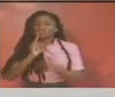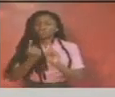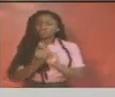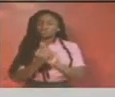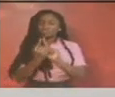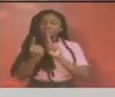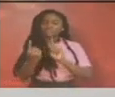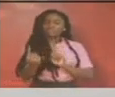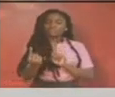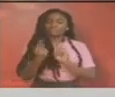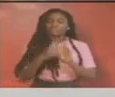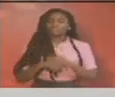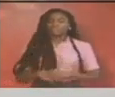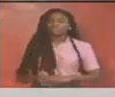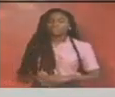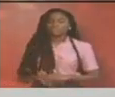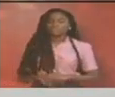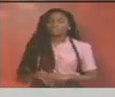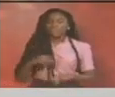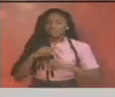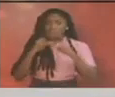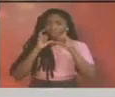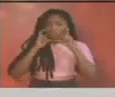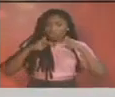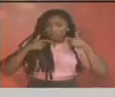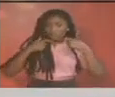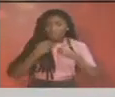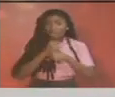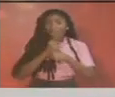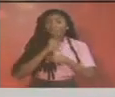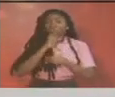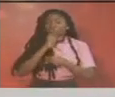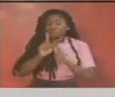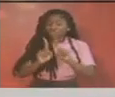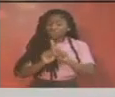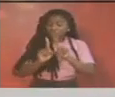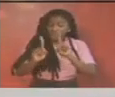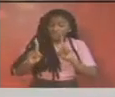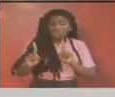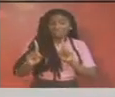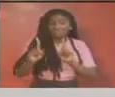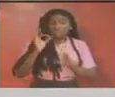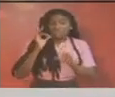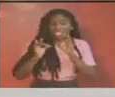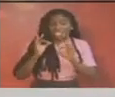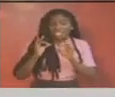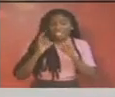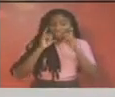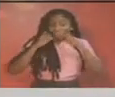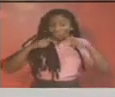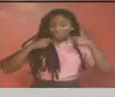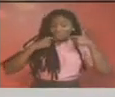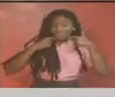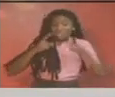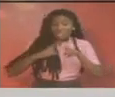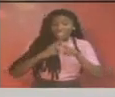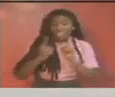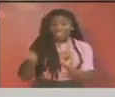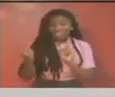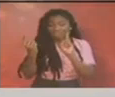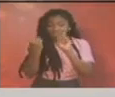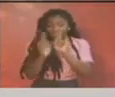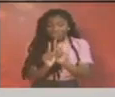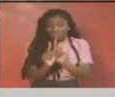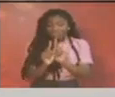distance for the period that you have it off as best as possible, because once you're in close proximity to someone without a mask, you are